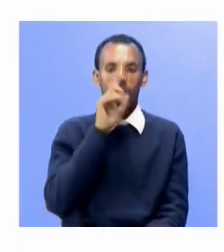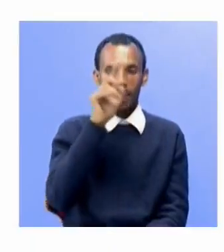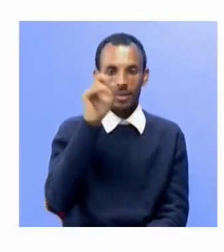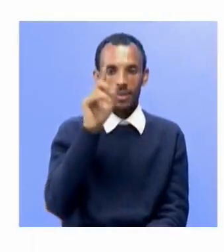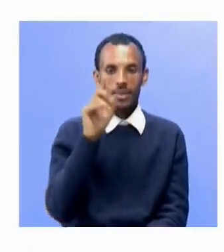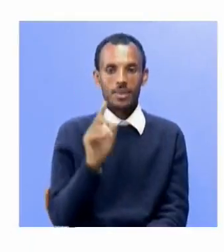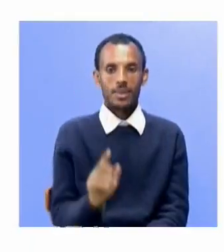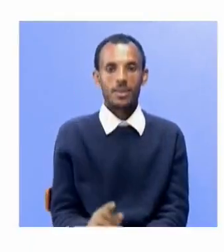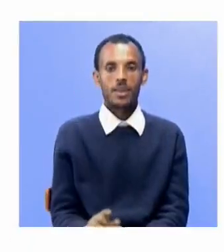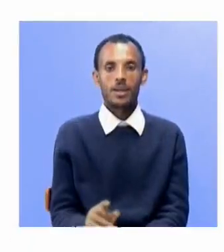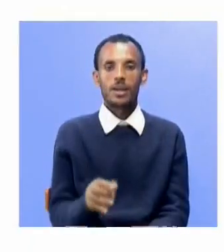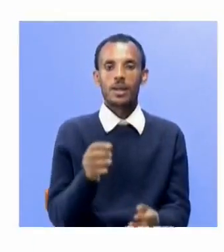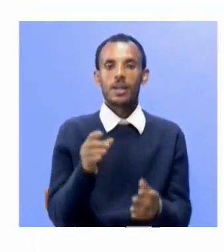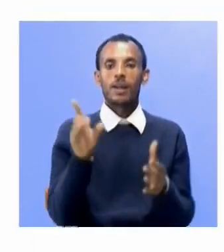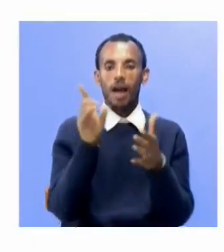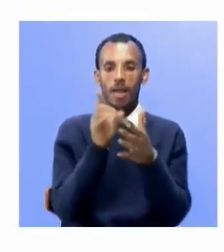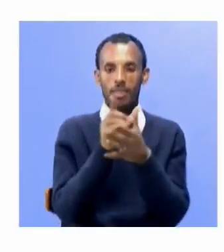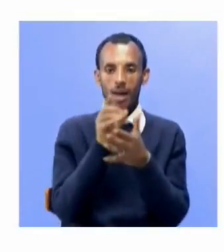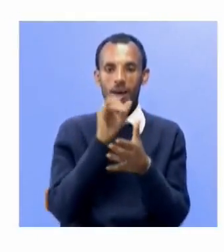collection